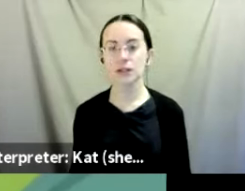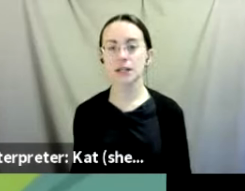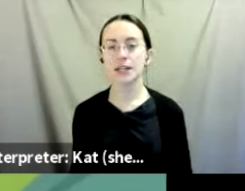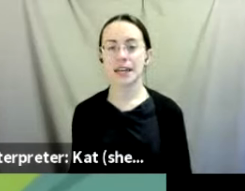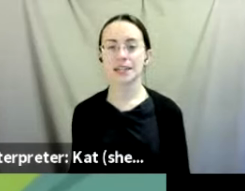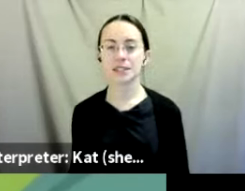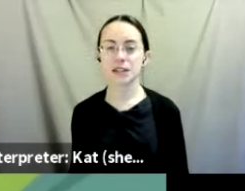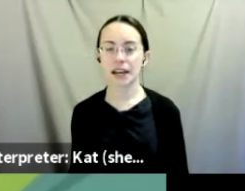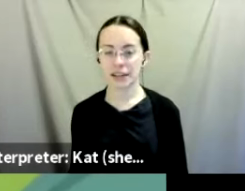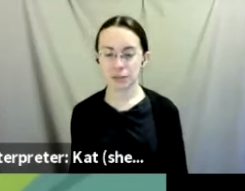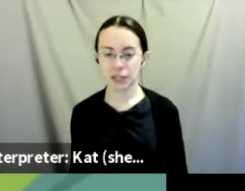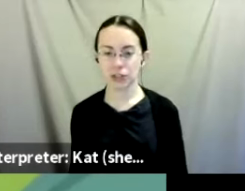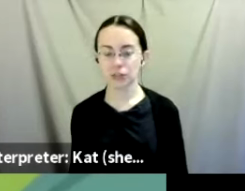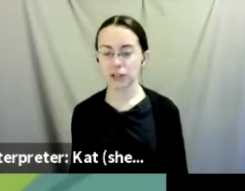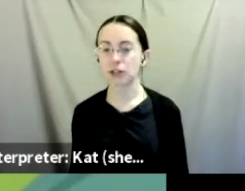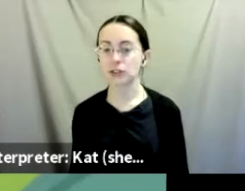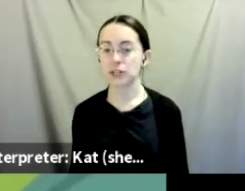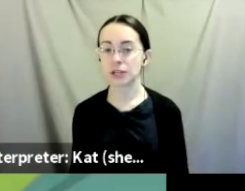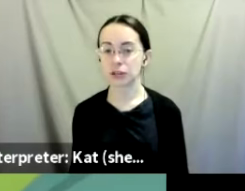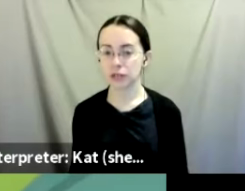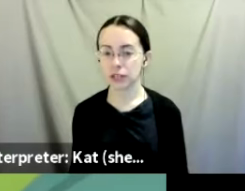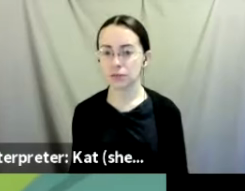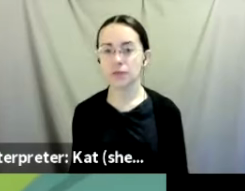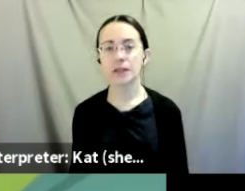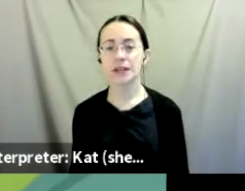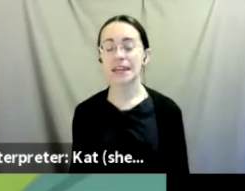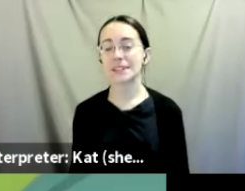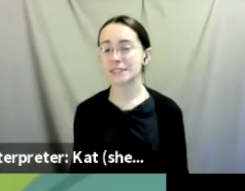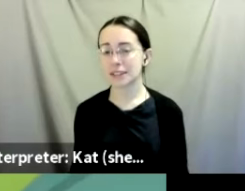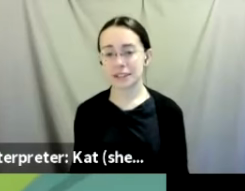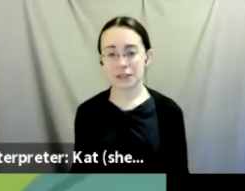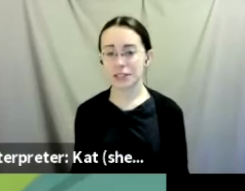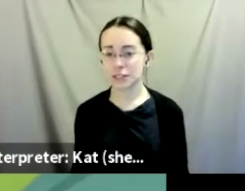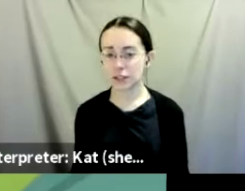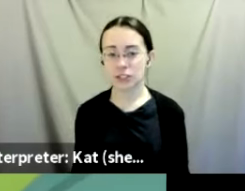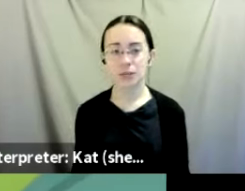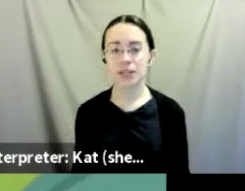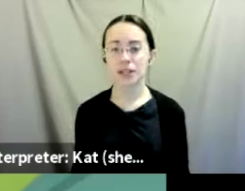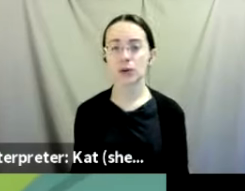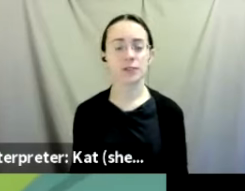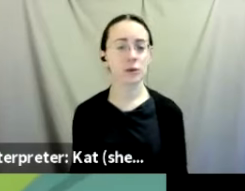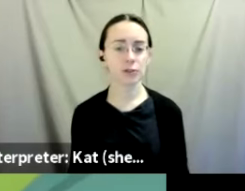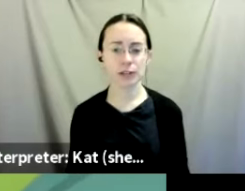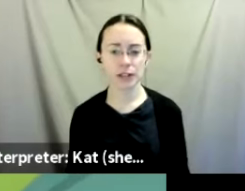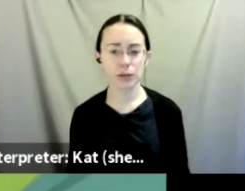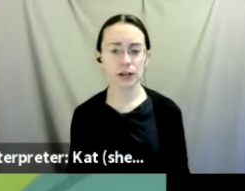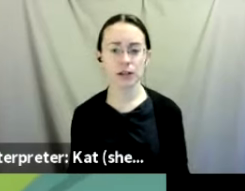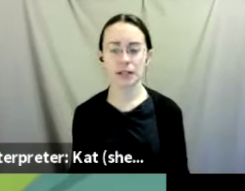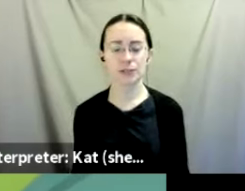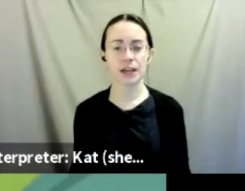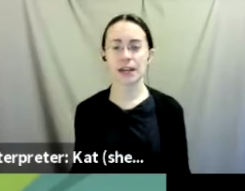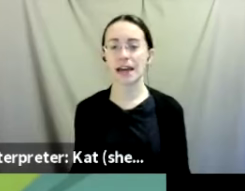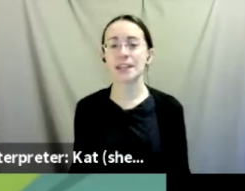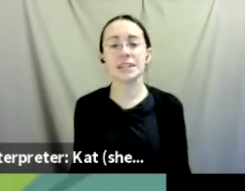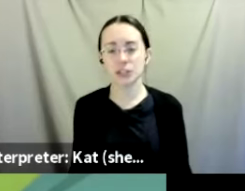me. And I asked the patient if they could understand me clearly and said that if they didn't understand me or if they weren't feeling well,